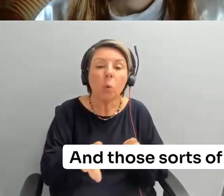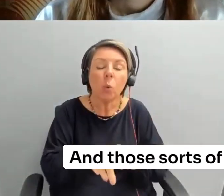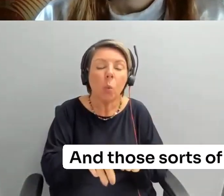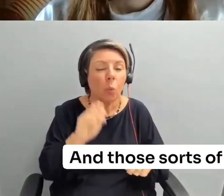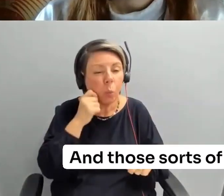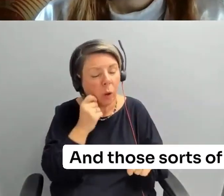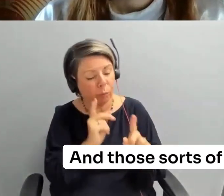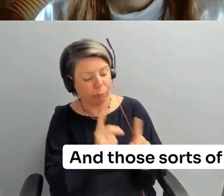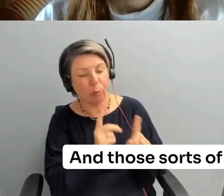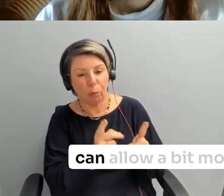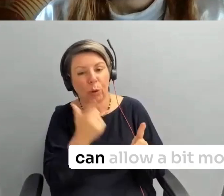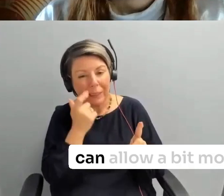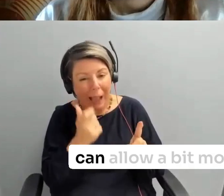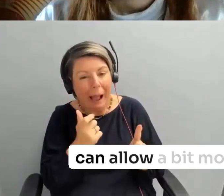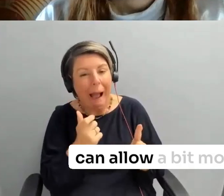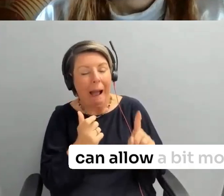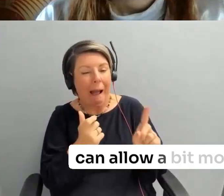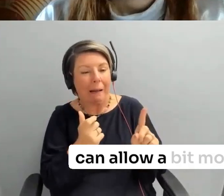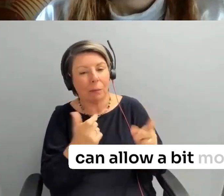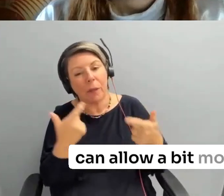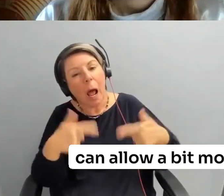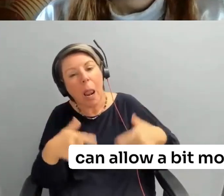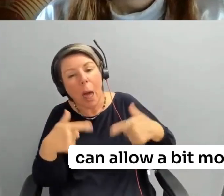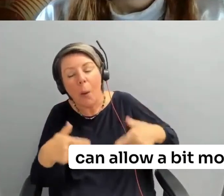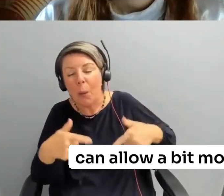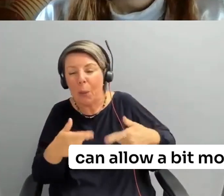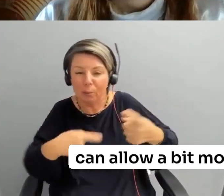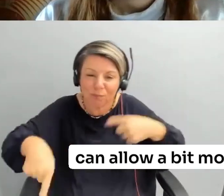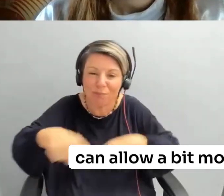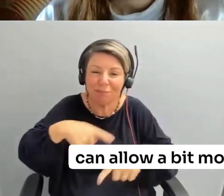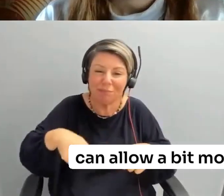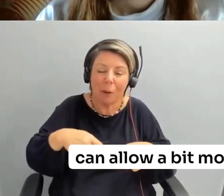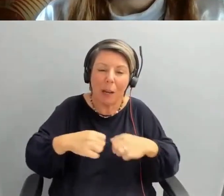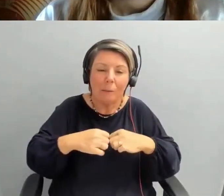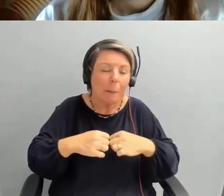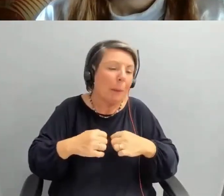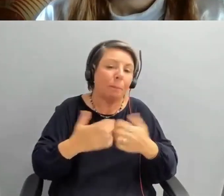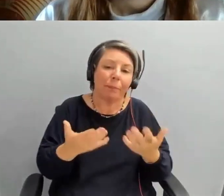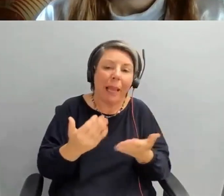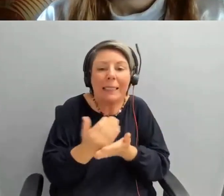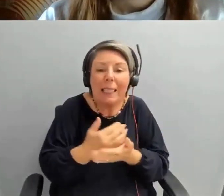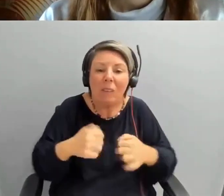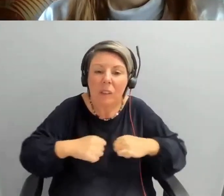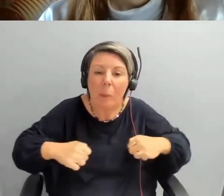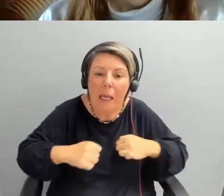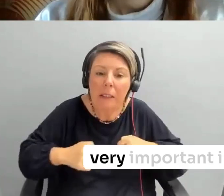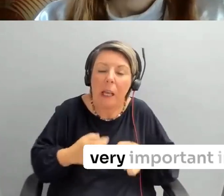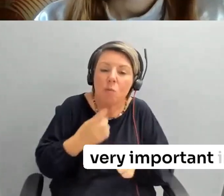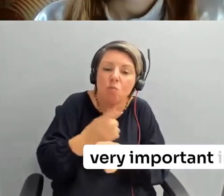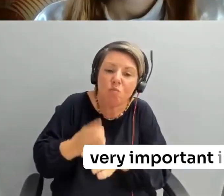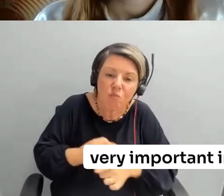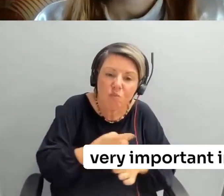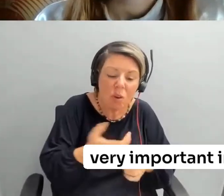can these ventures can allow a bit more of a space to talk about it. See, they're